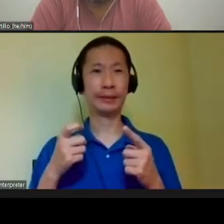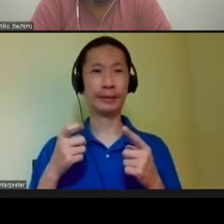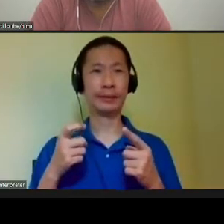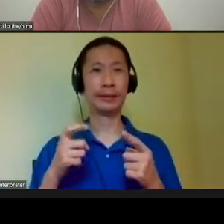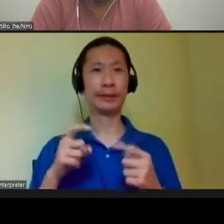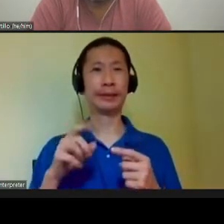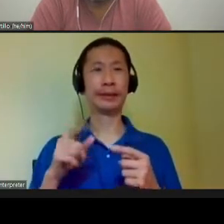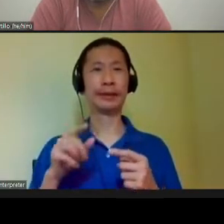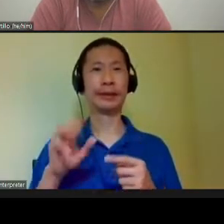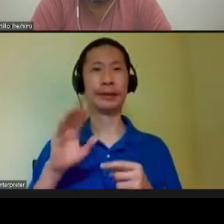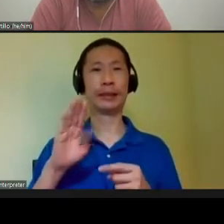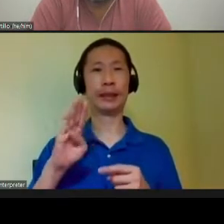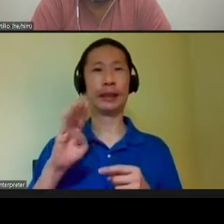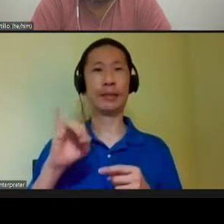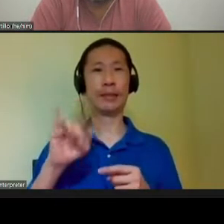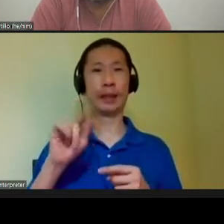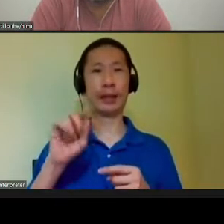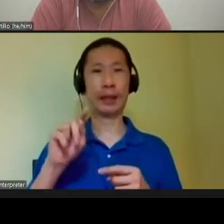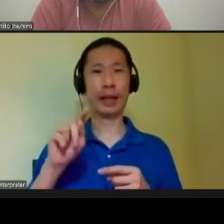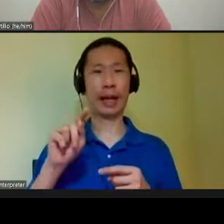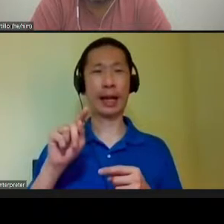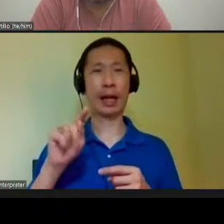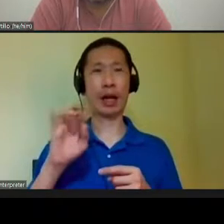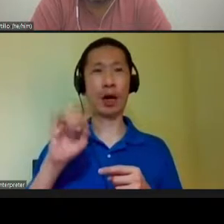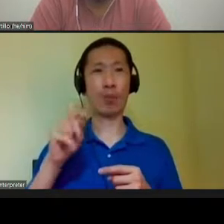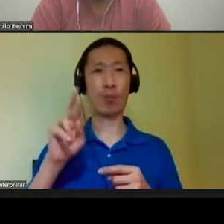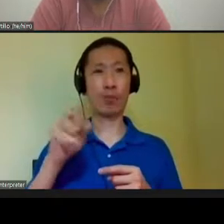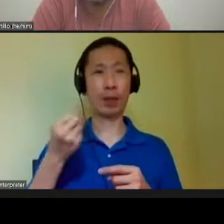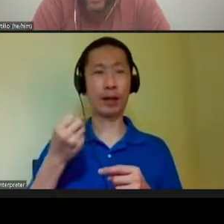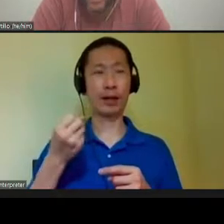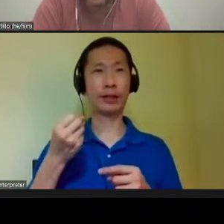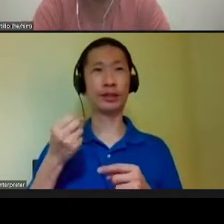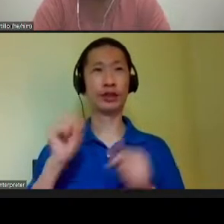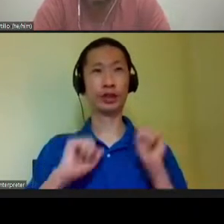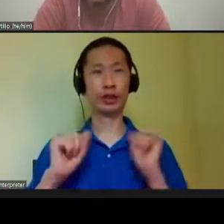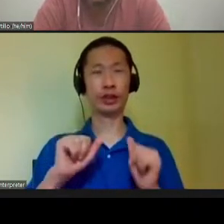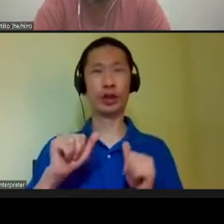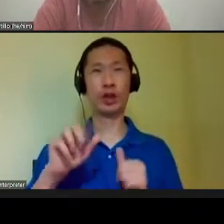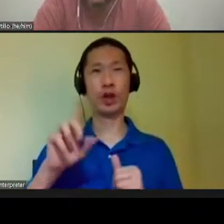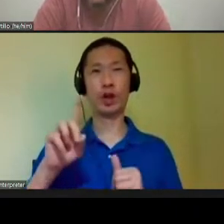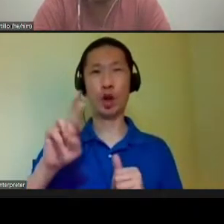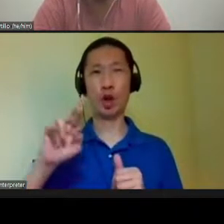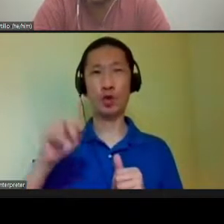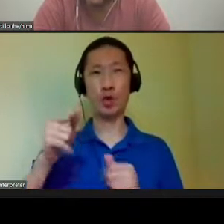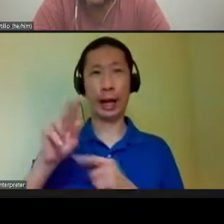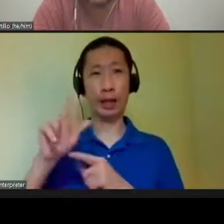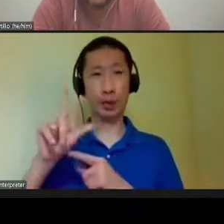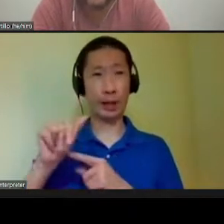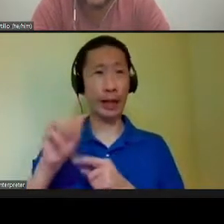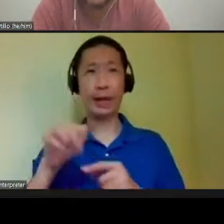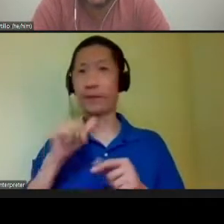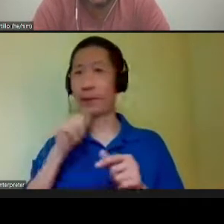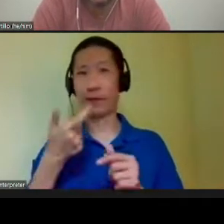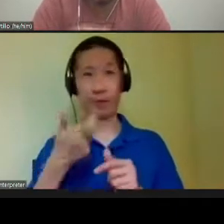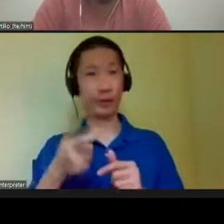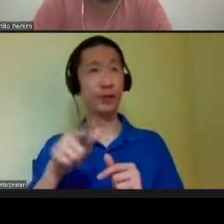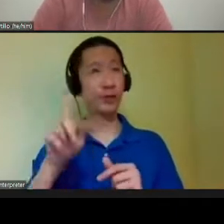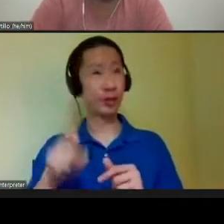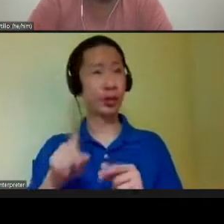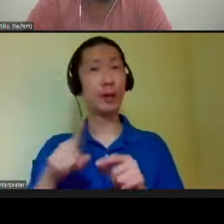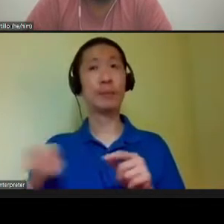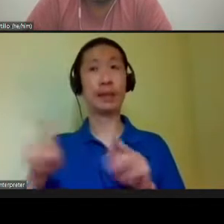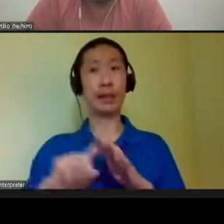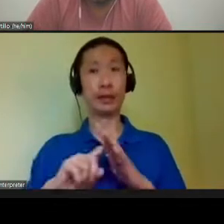Boulay Brothers show, Dragula. Just saying, if you're not watching it, you should be, where they start